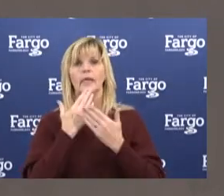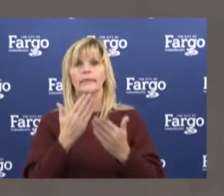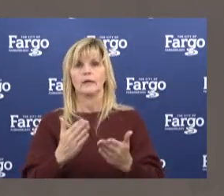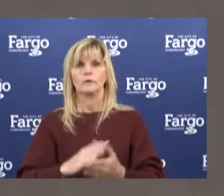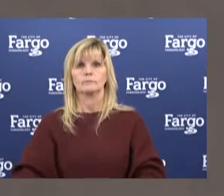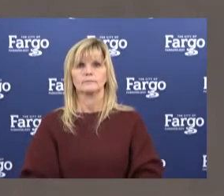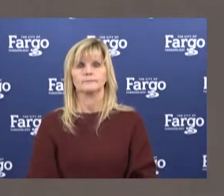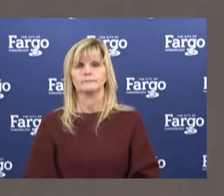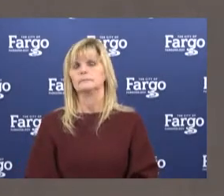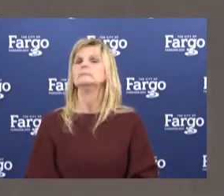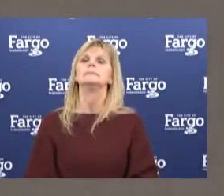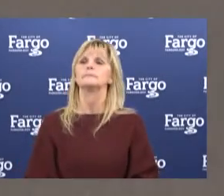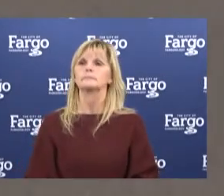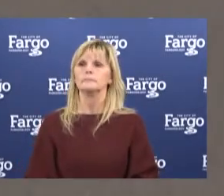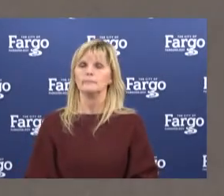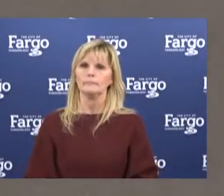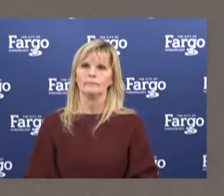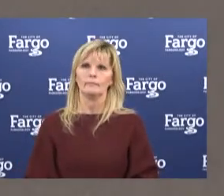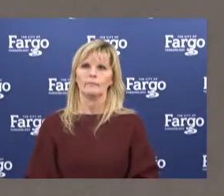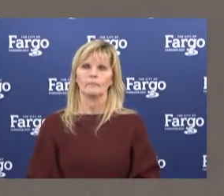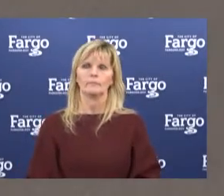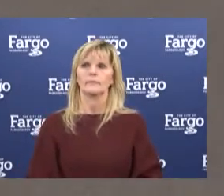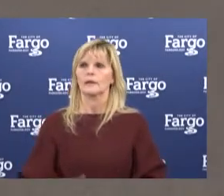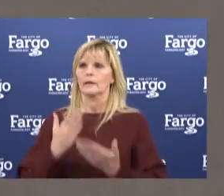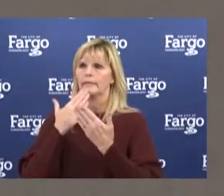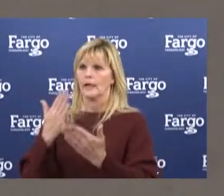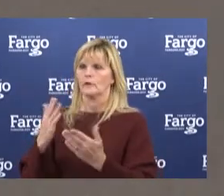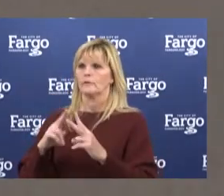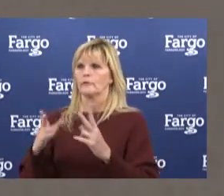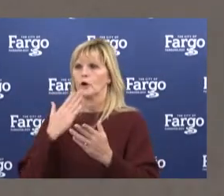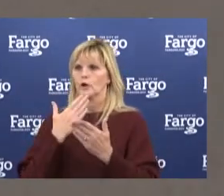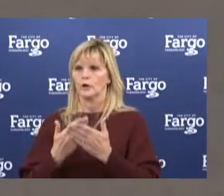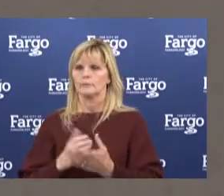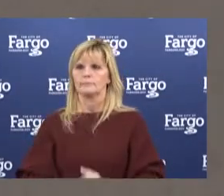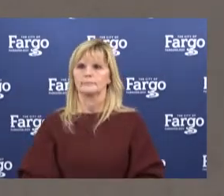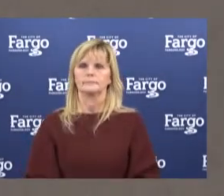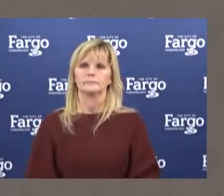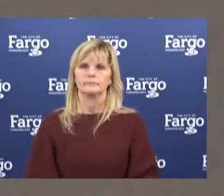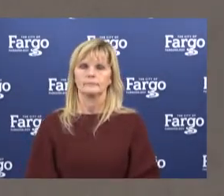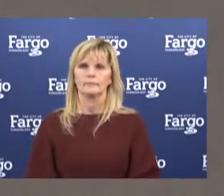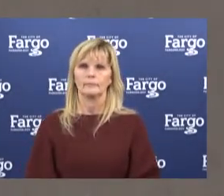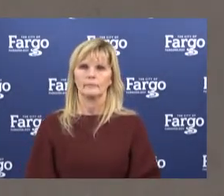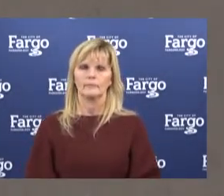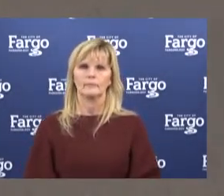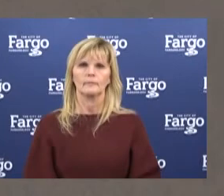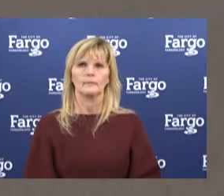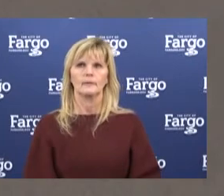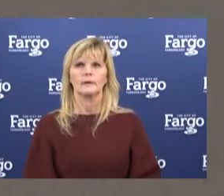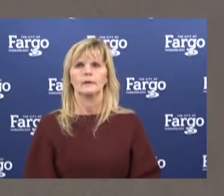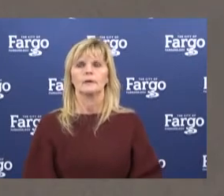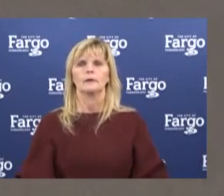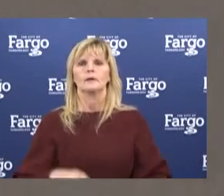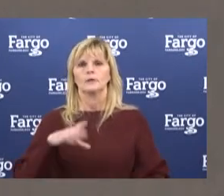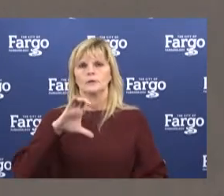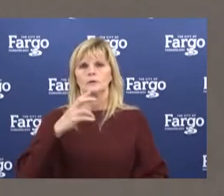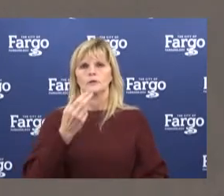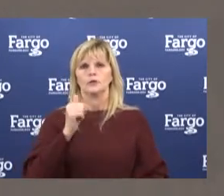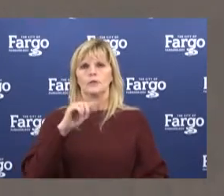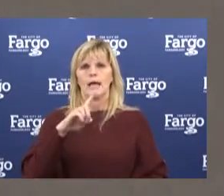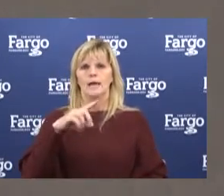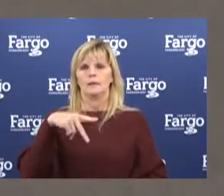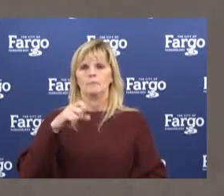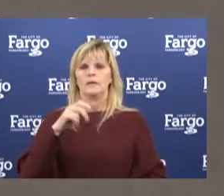Mayor. Thank you, Mayor Dardis. That's very good analogy. Cass County Chairman Chad Peterson,